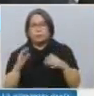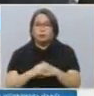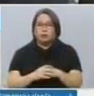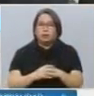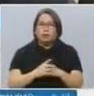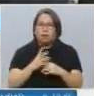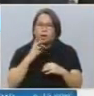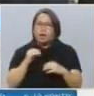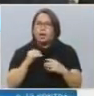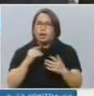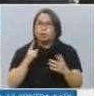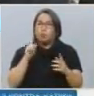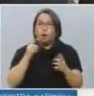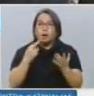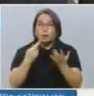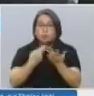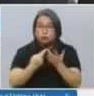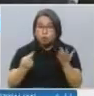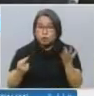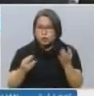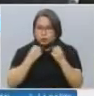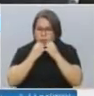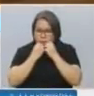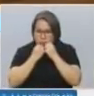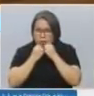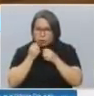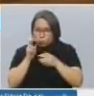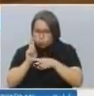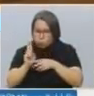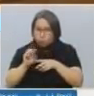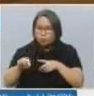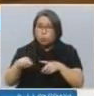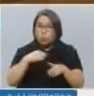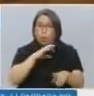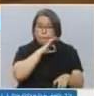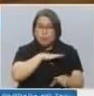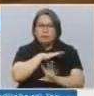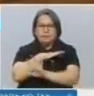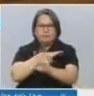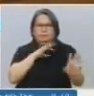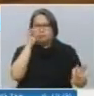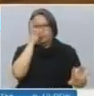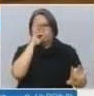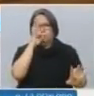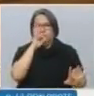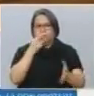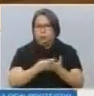extracted resources must be used for the benefit of the Filipino